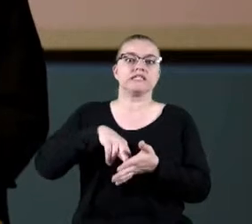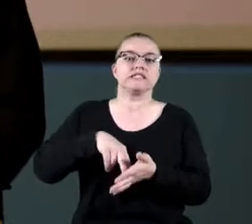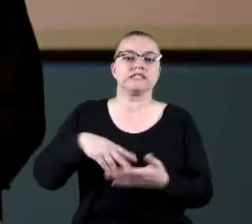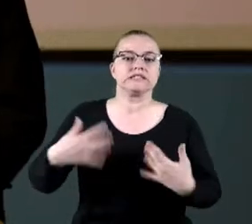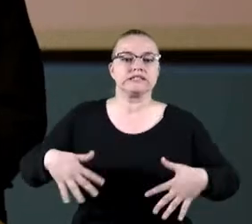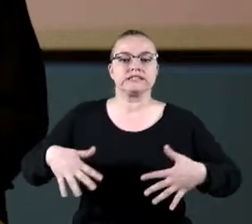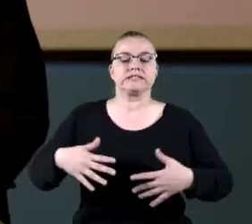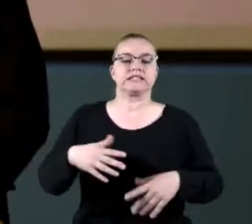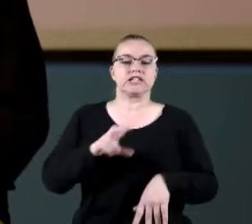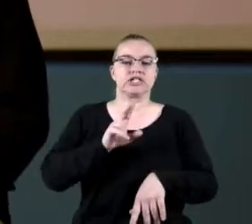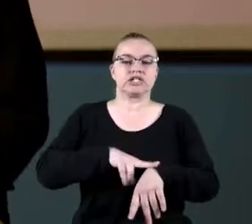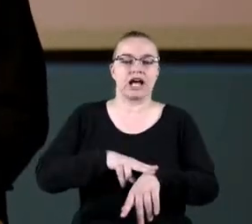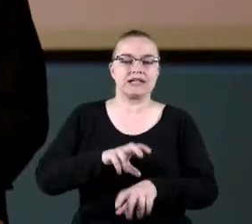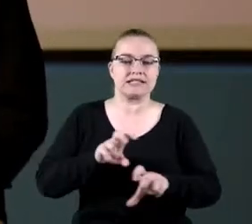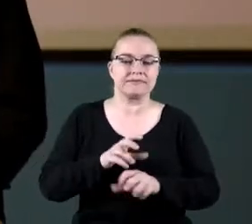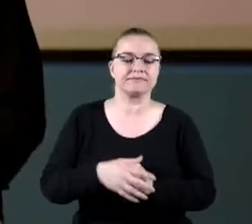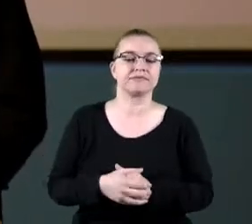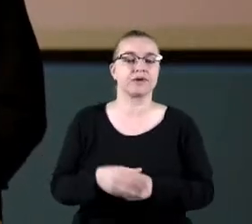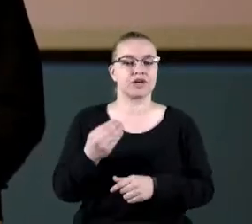Two last points.